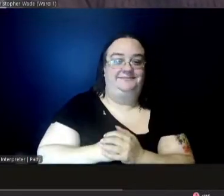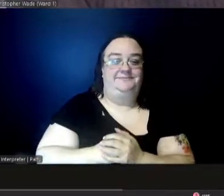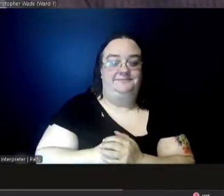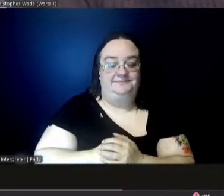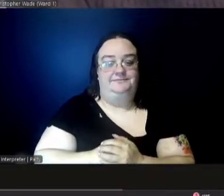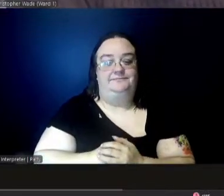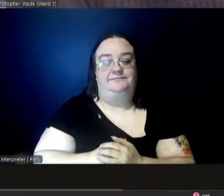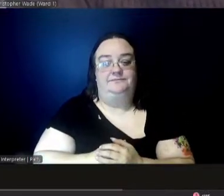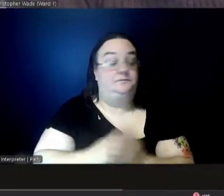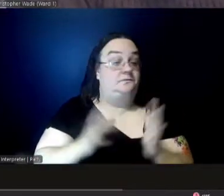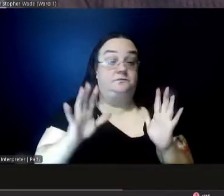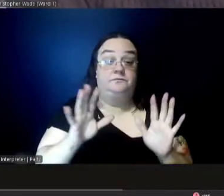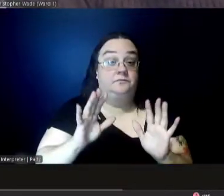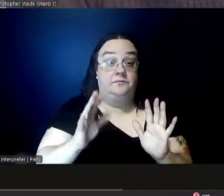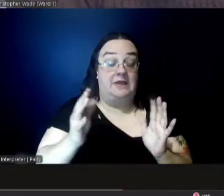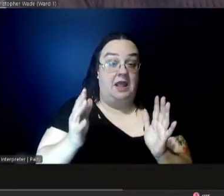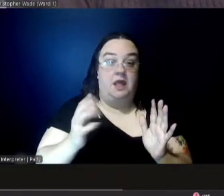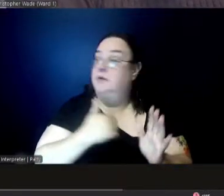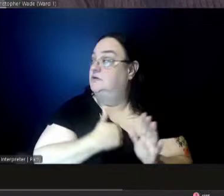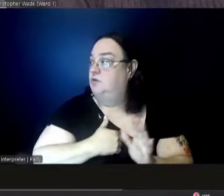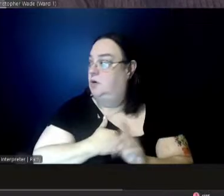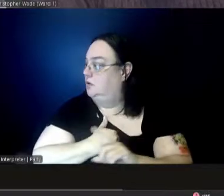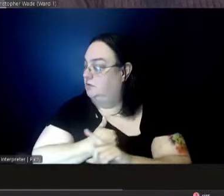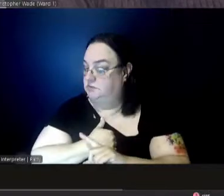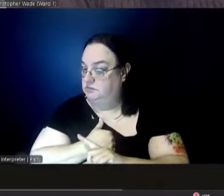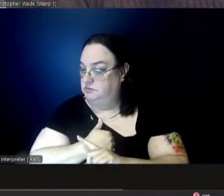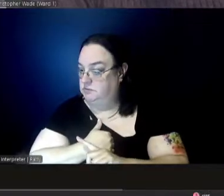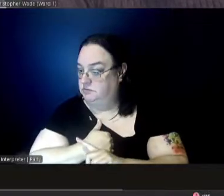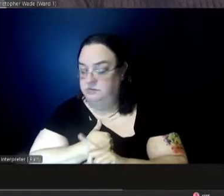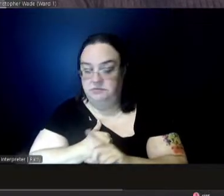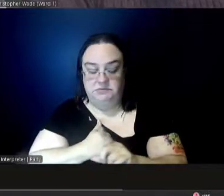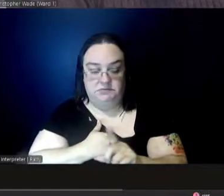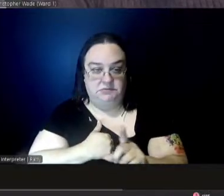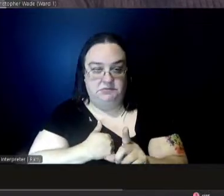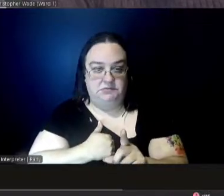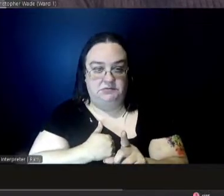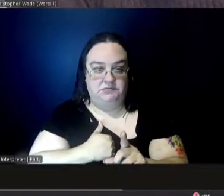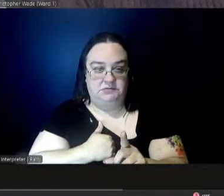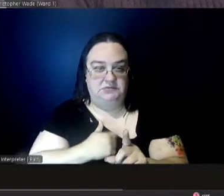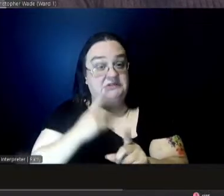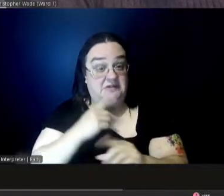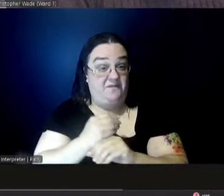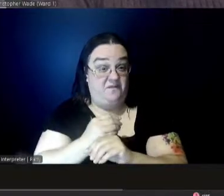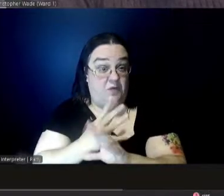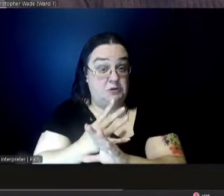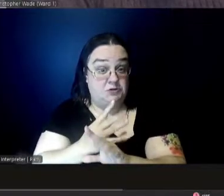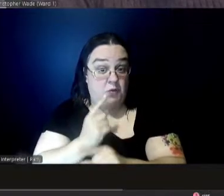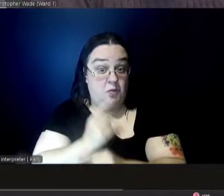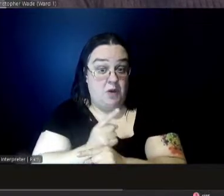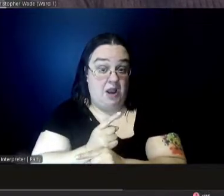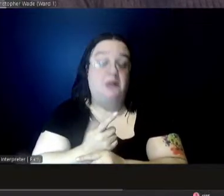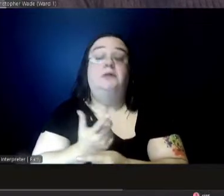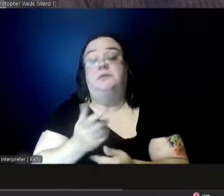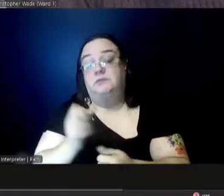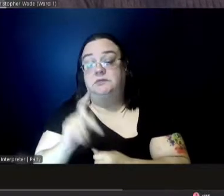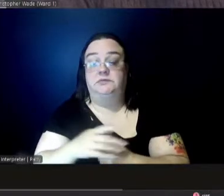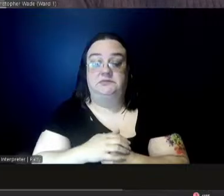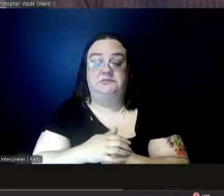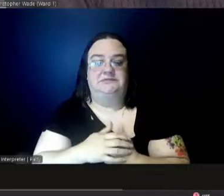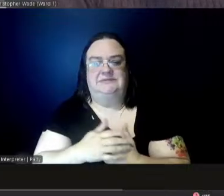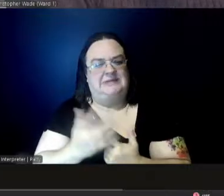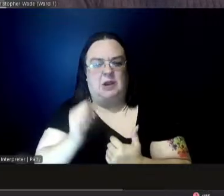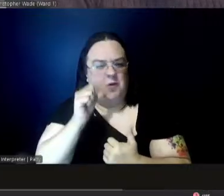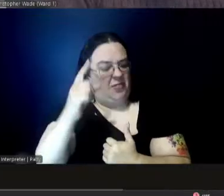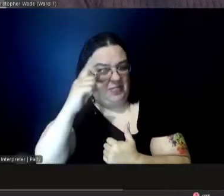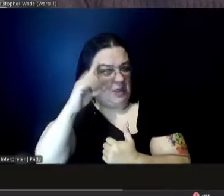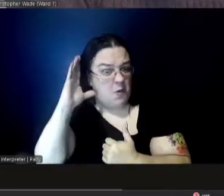Okay, anyone, sorry? It would be, It's virtual, right? Okay. I don't think we would. Do we